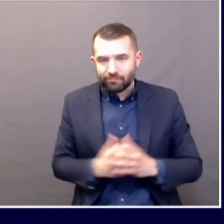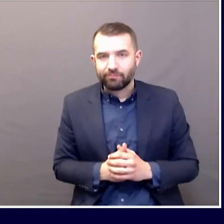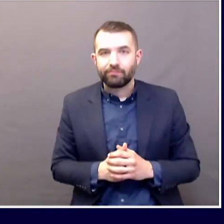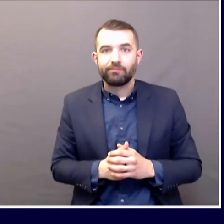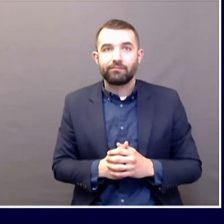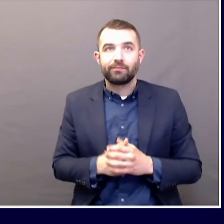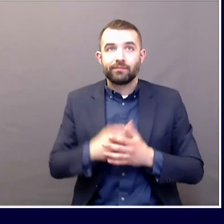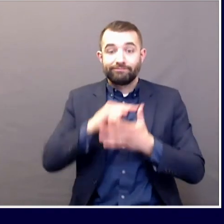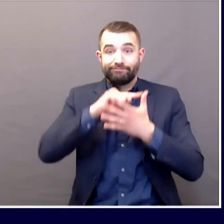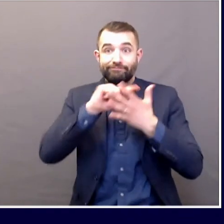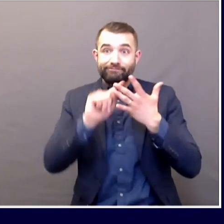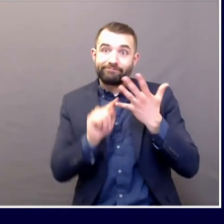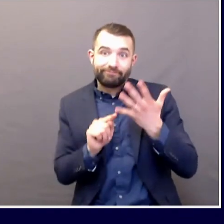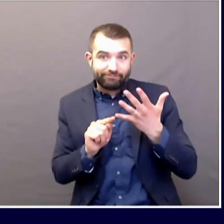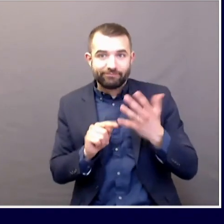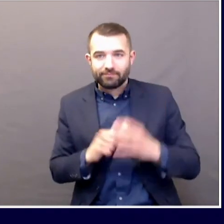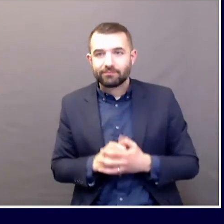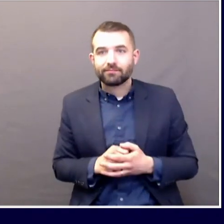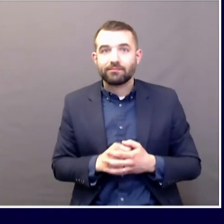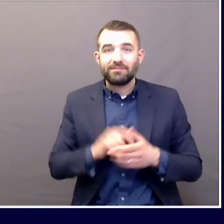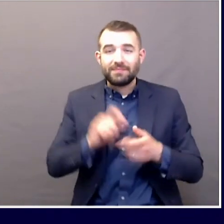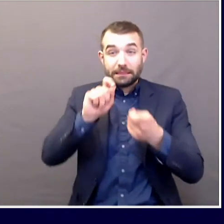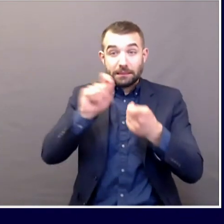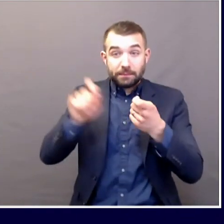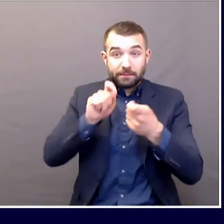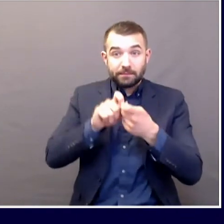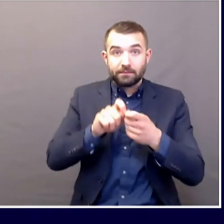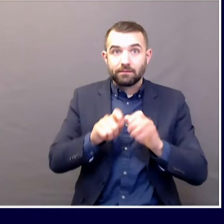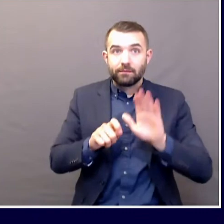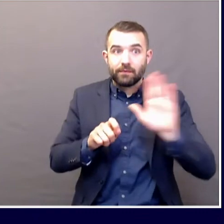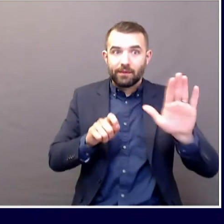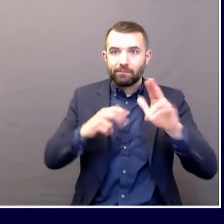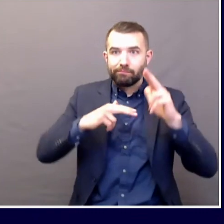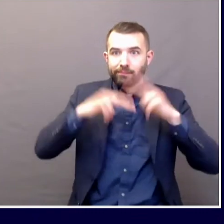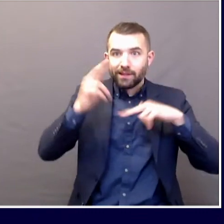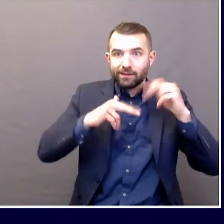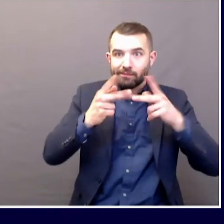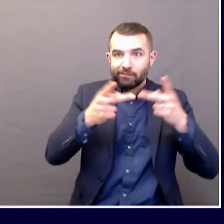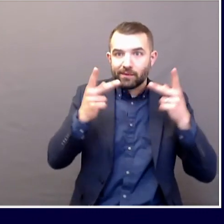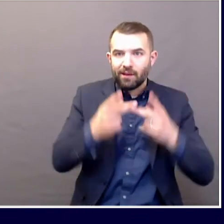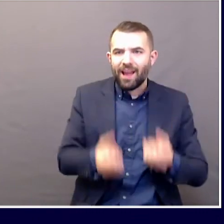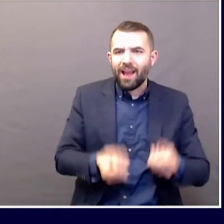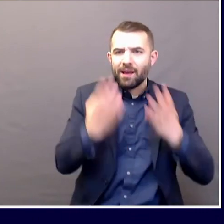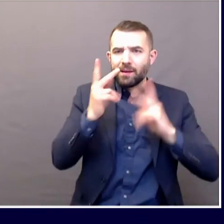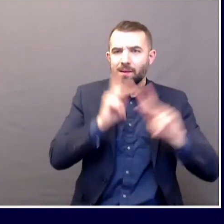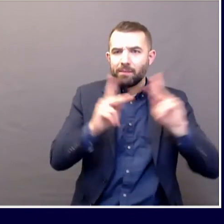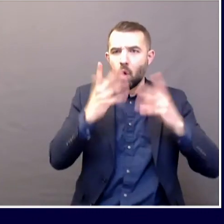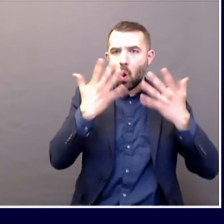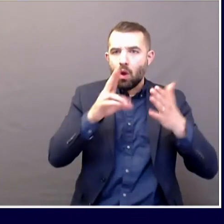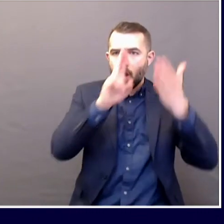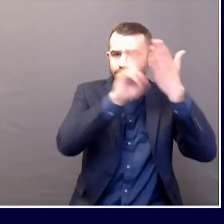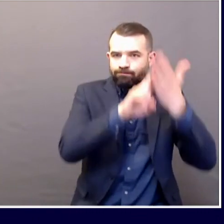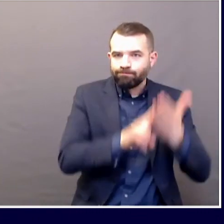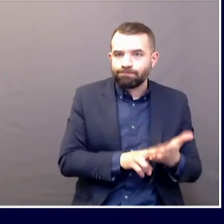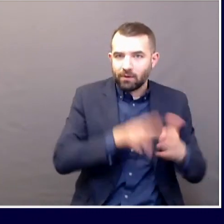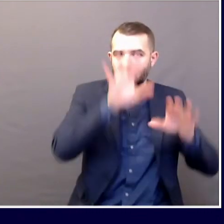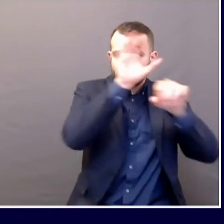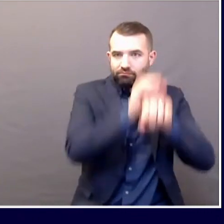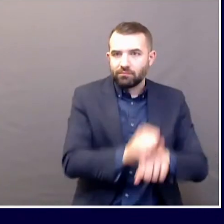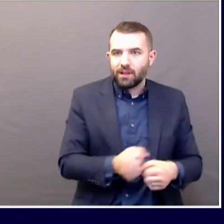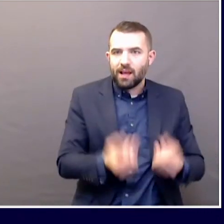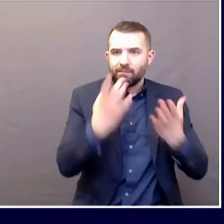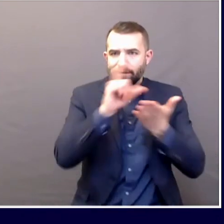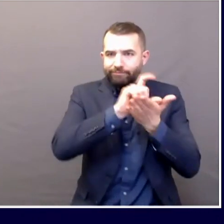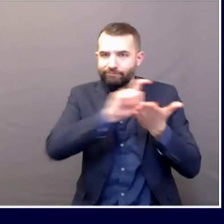are facility-specific factors, such as how many folks are scheduled, how much vaccine do they have on hand, what are they looking at in terms of